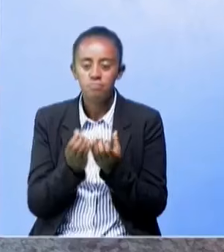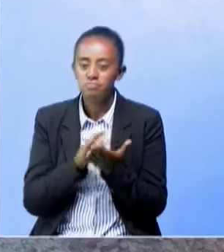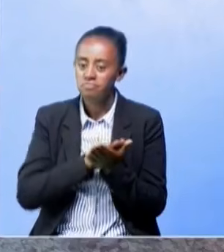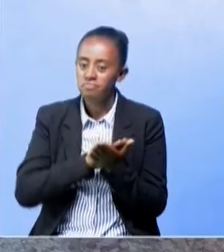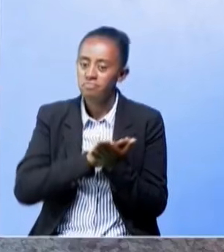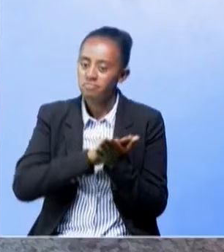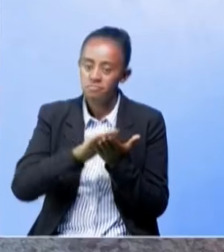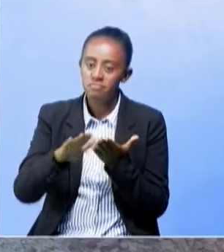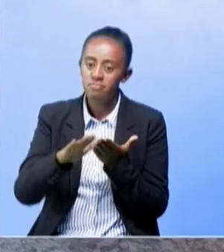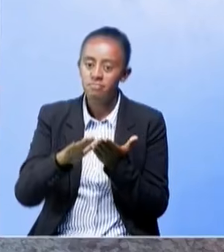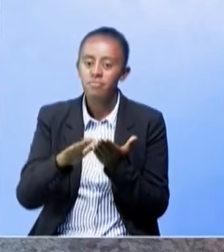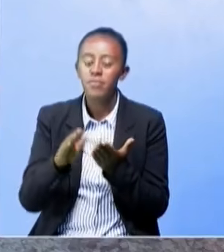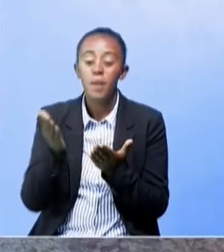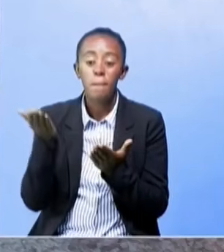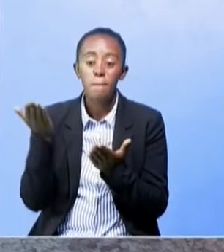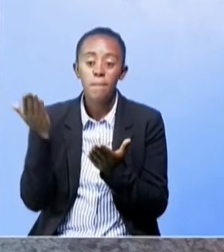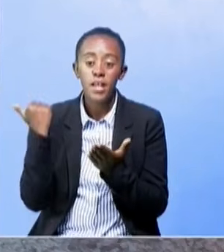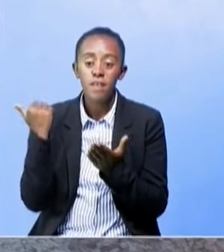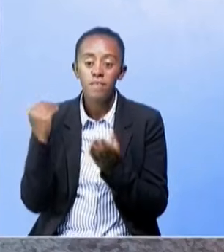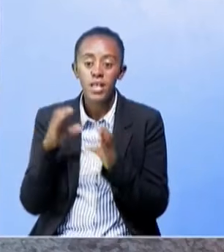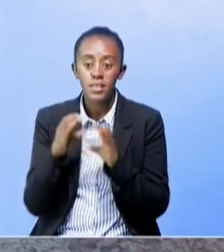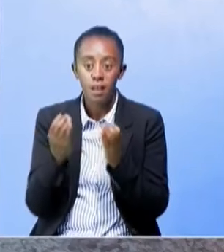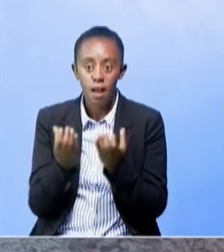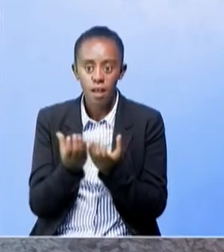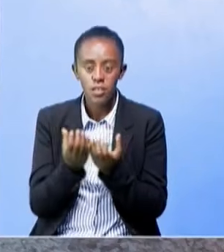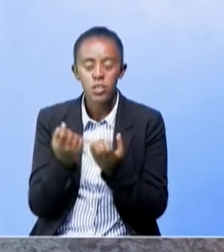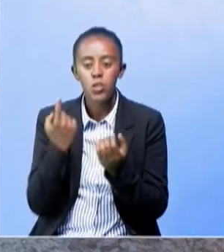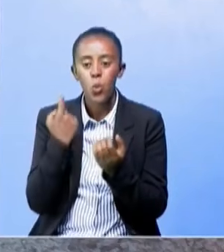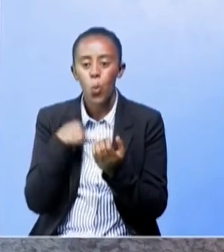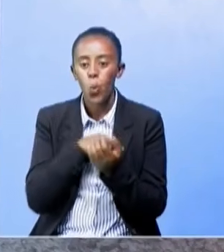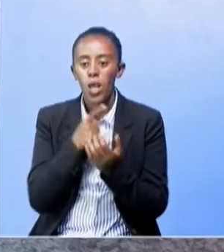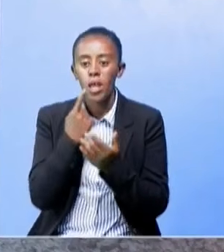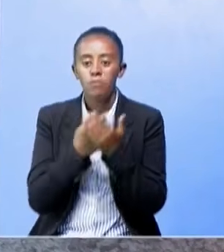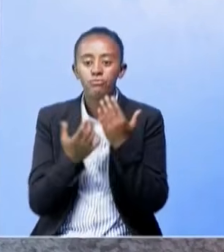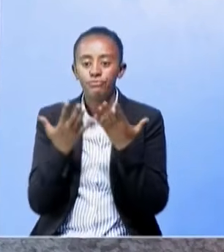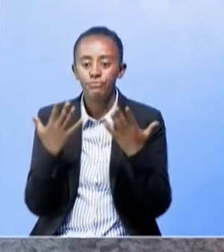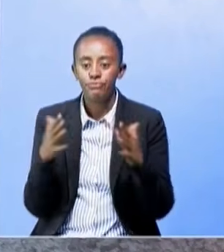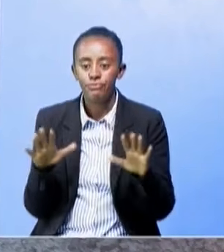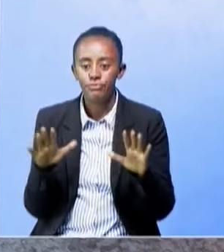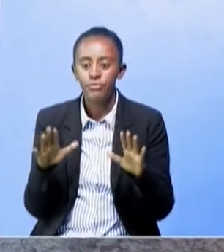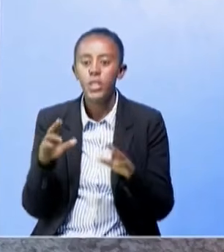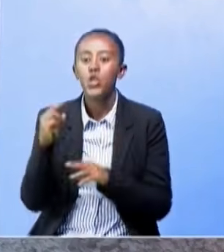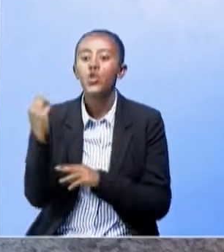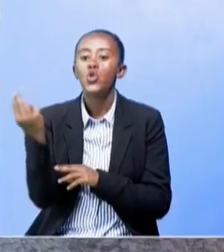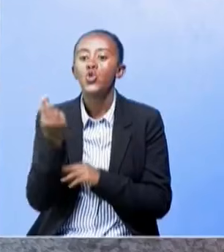Nice. In the previous class, we've talked about used to.